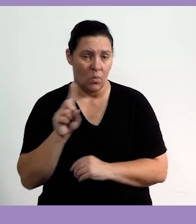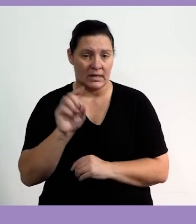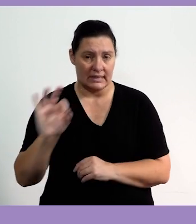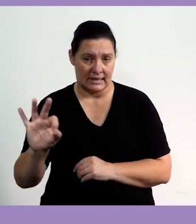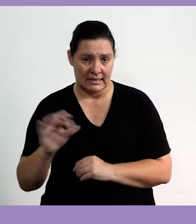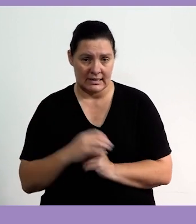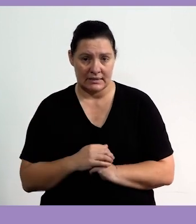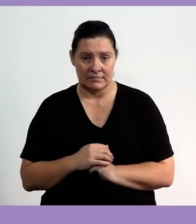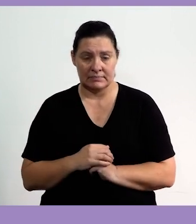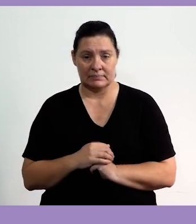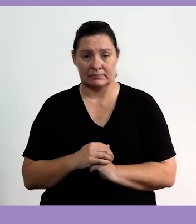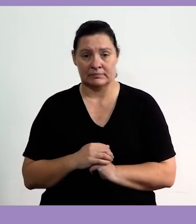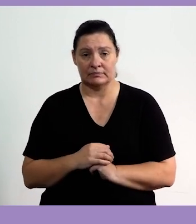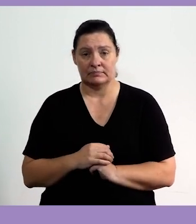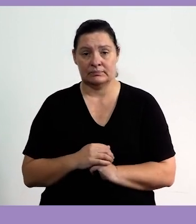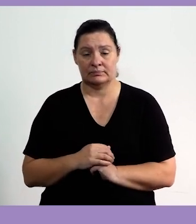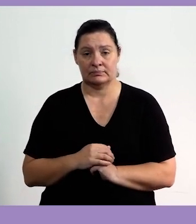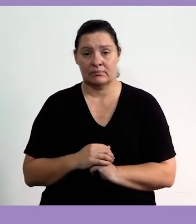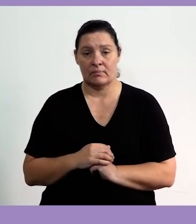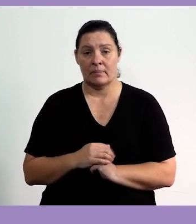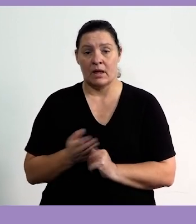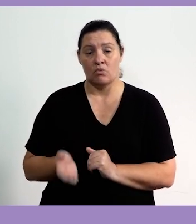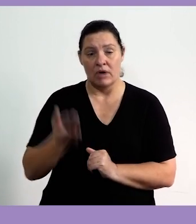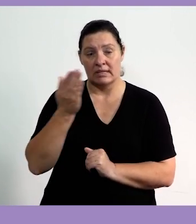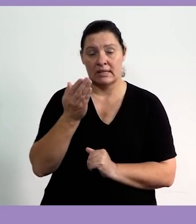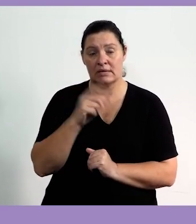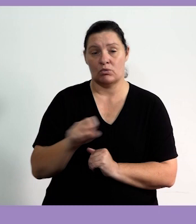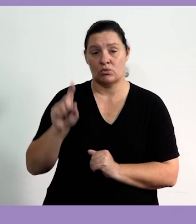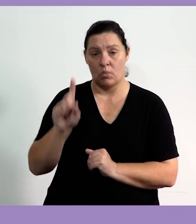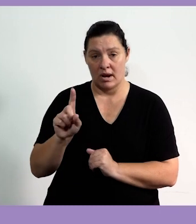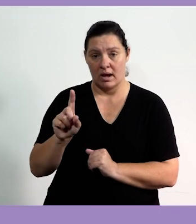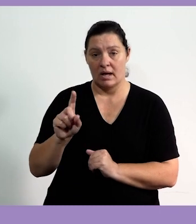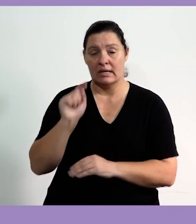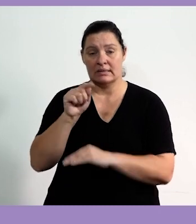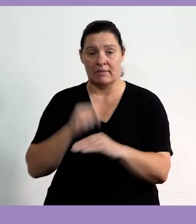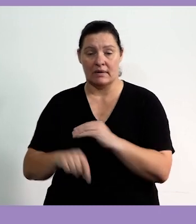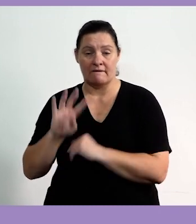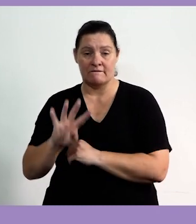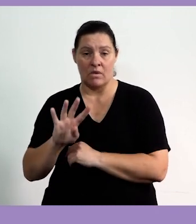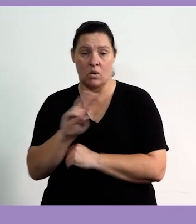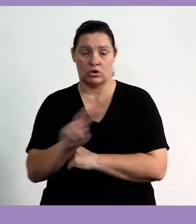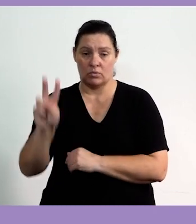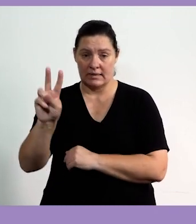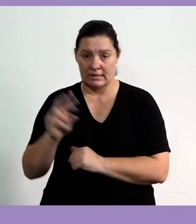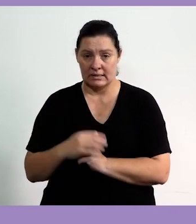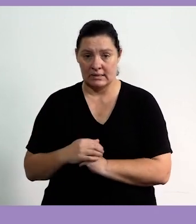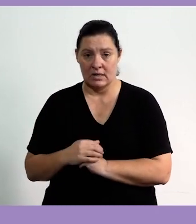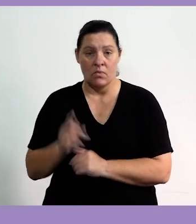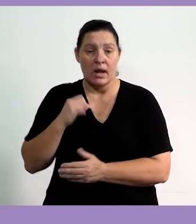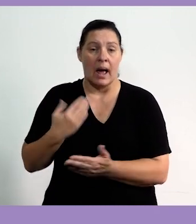That will give us 13 raised to the exponent 1 divided by 4